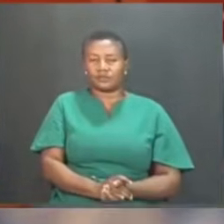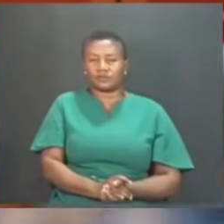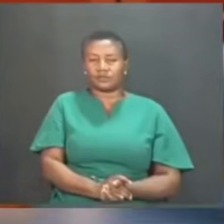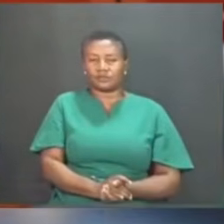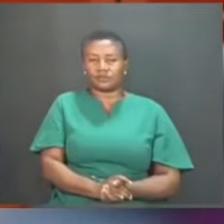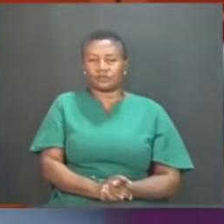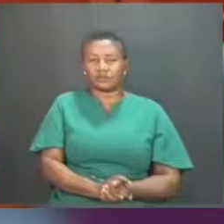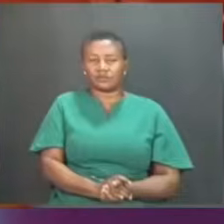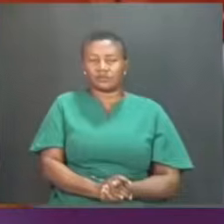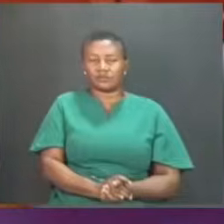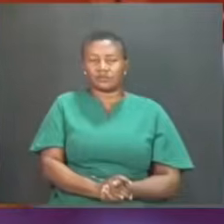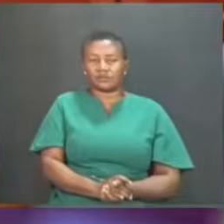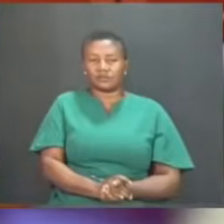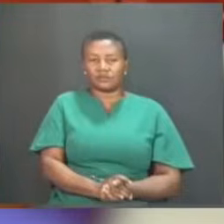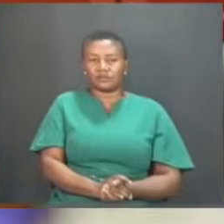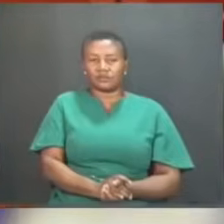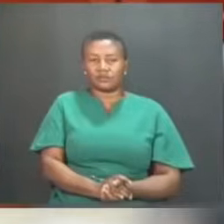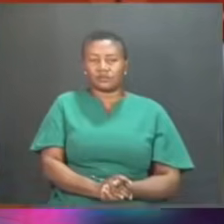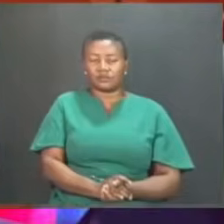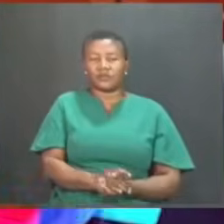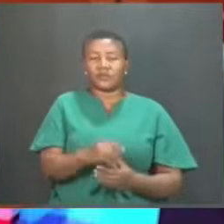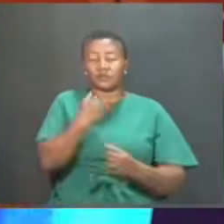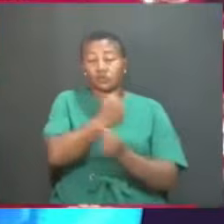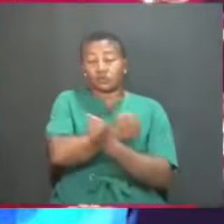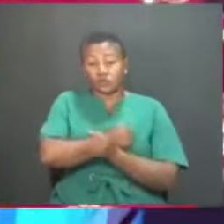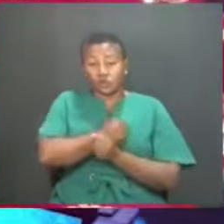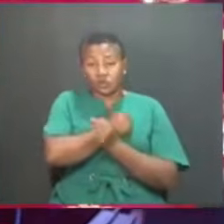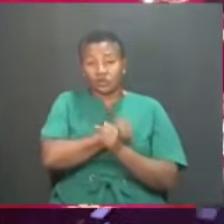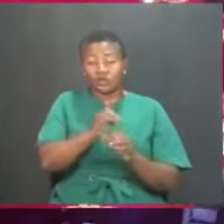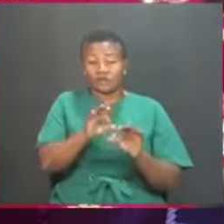this wonderful position, and our sympathies to the families.